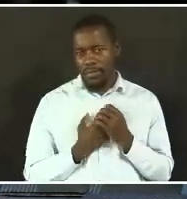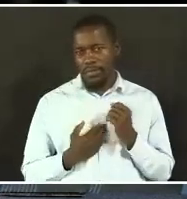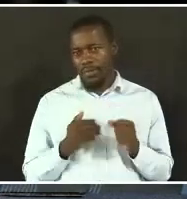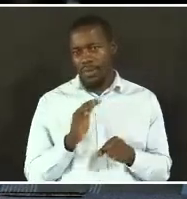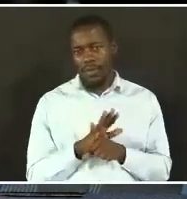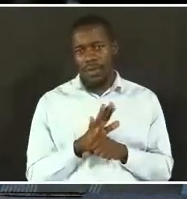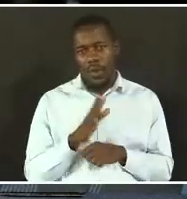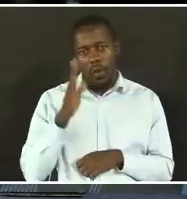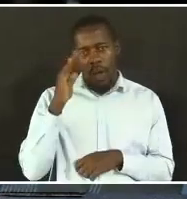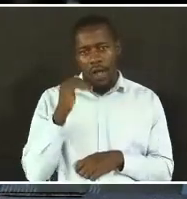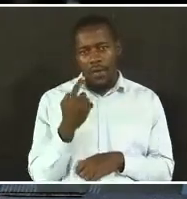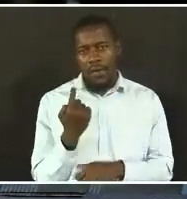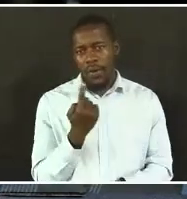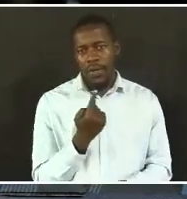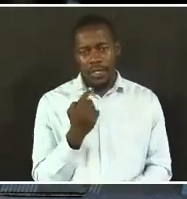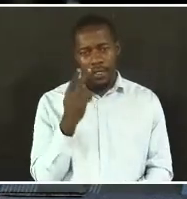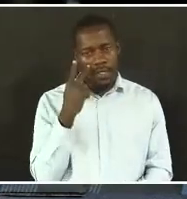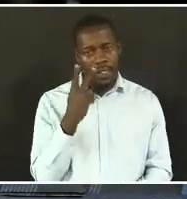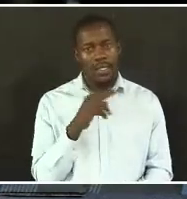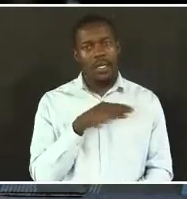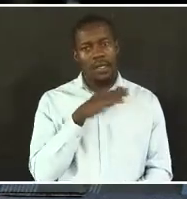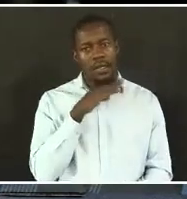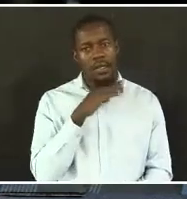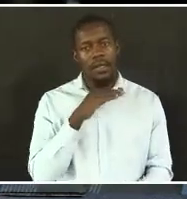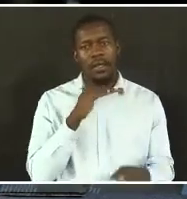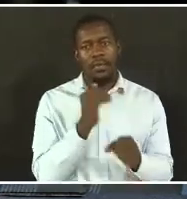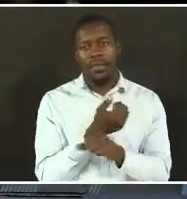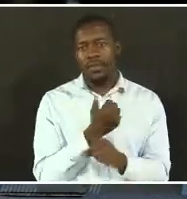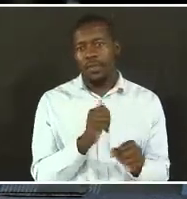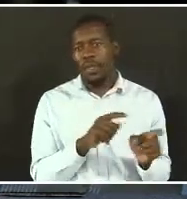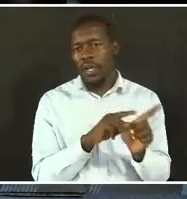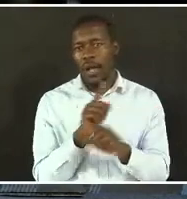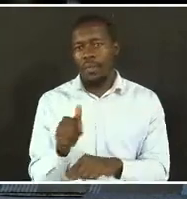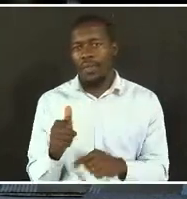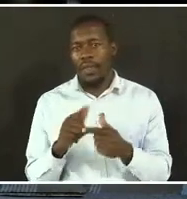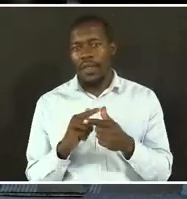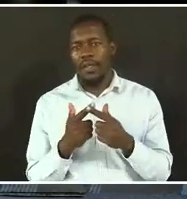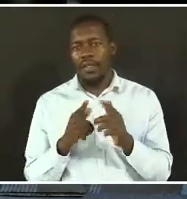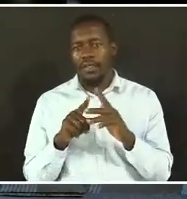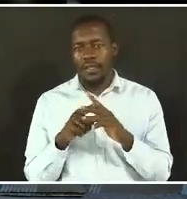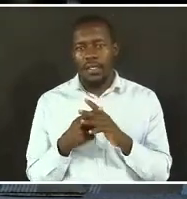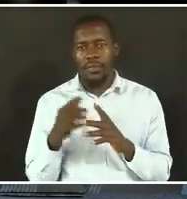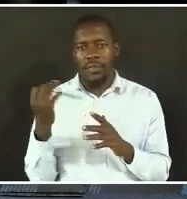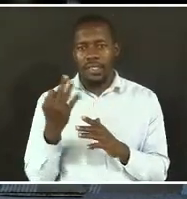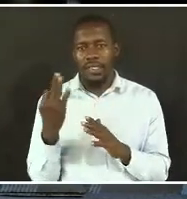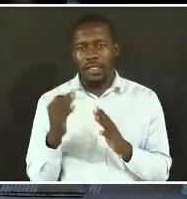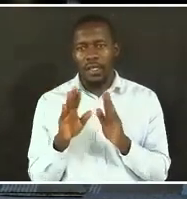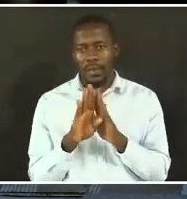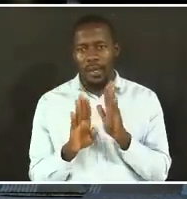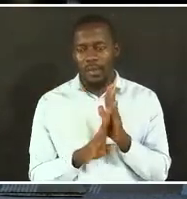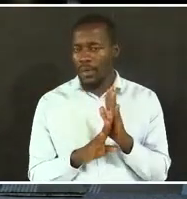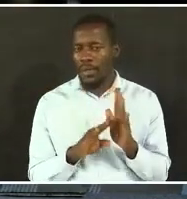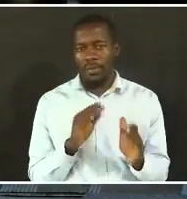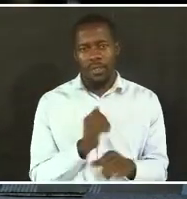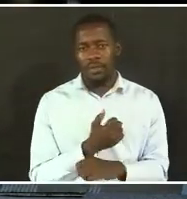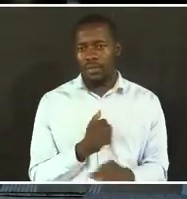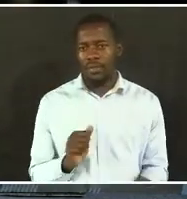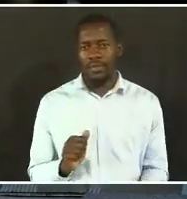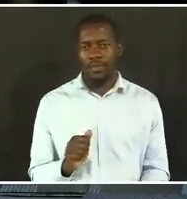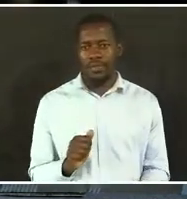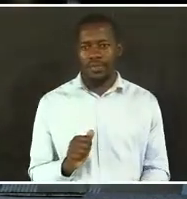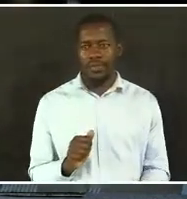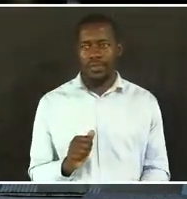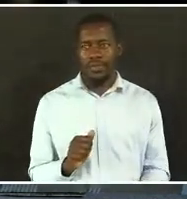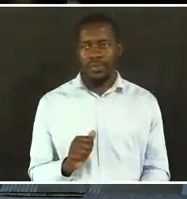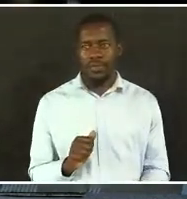are dying. There's no way you will approach that person and start talking to them about the word of God. And they have lost hope.